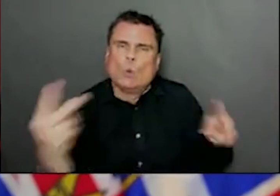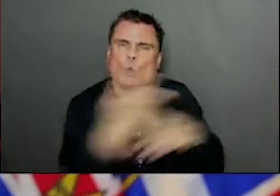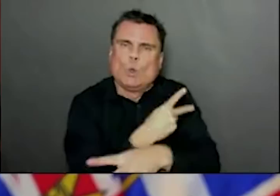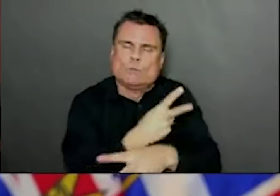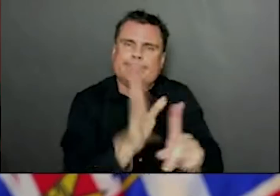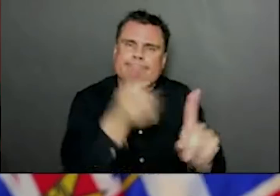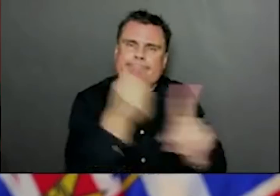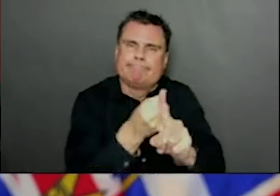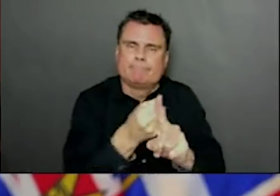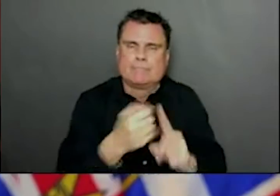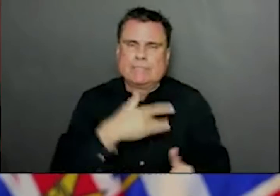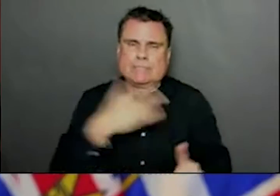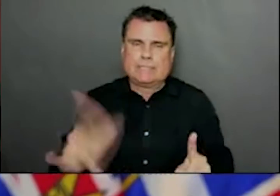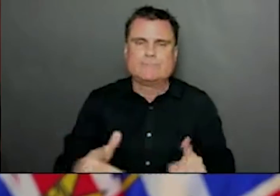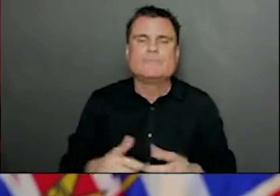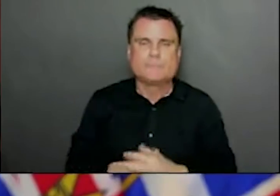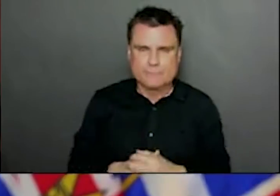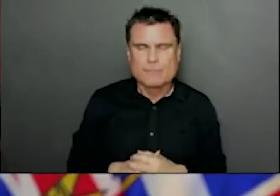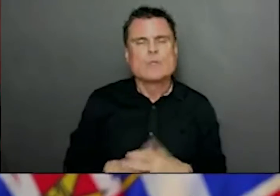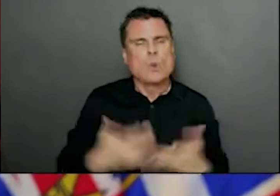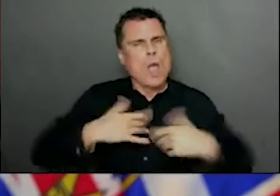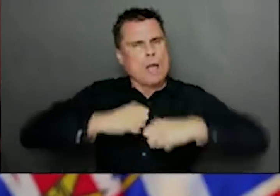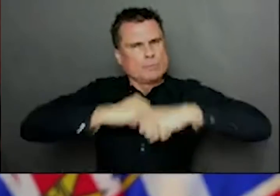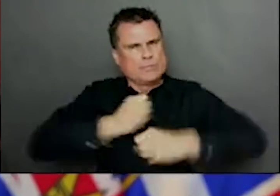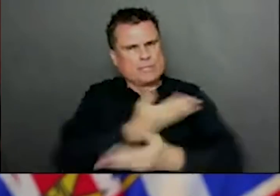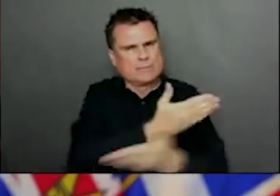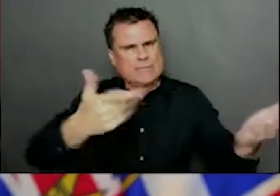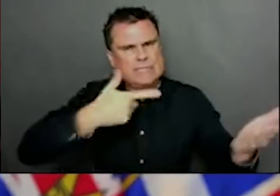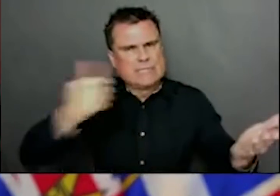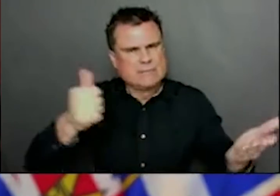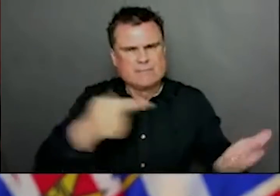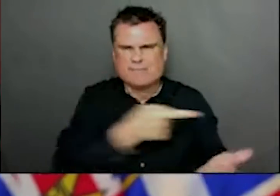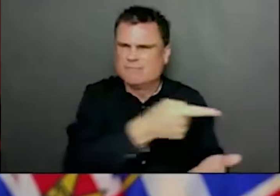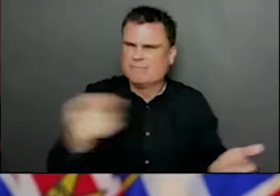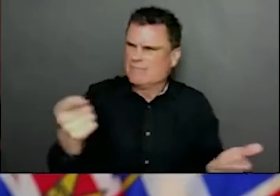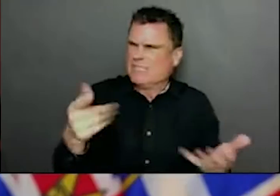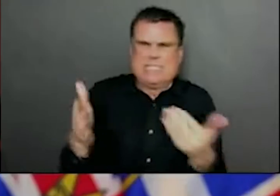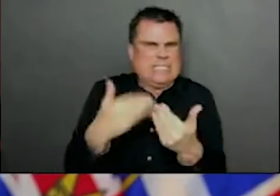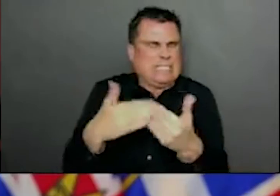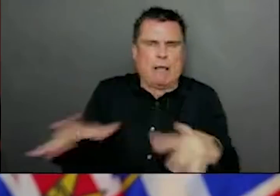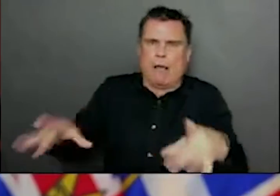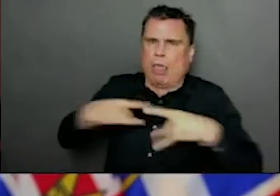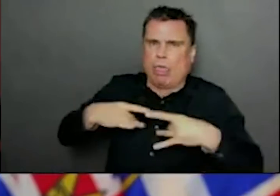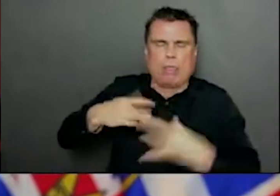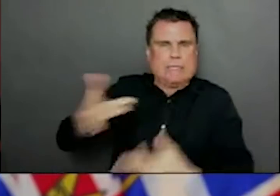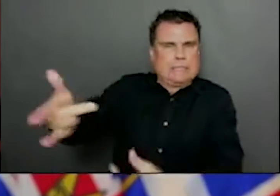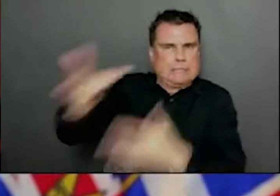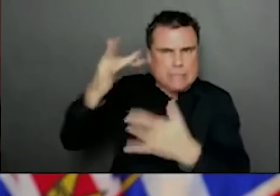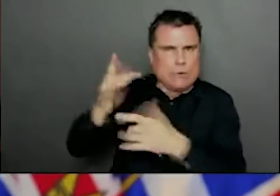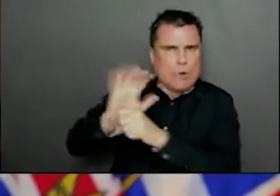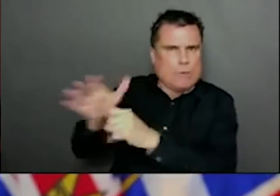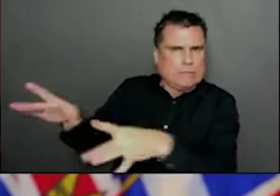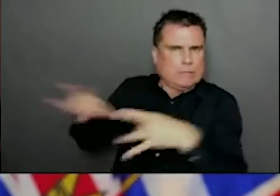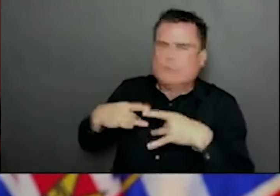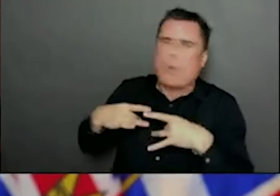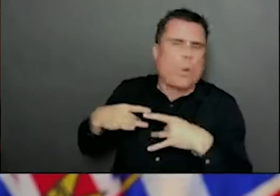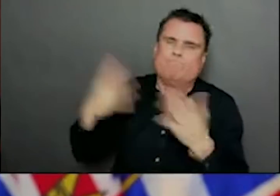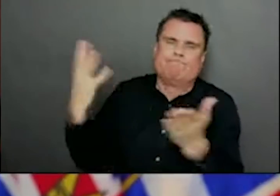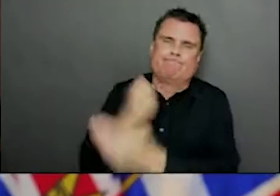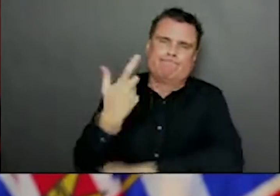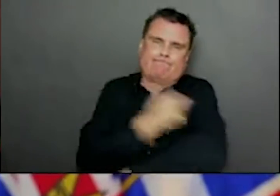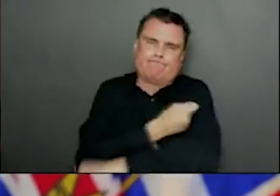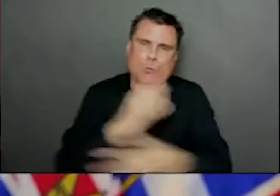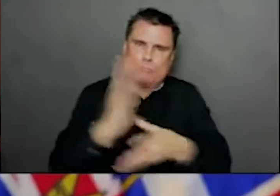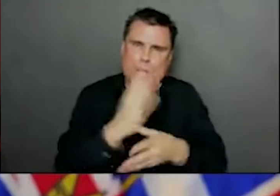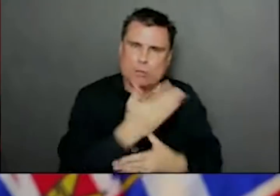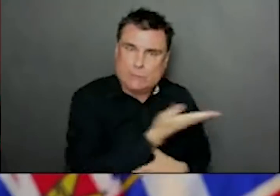who are most at risk in these first few weeks with the limited supply that we have. And we will be expanding that, as